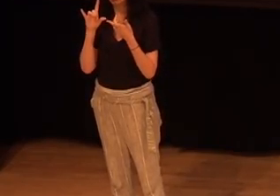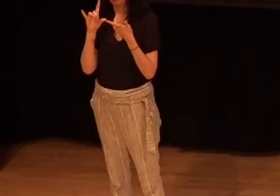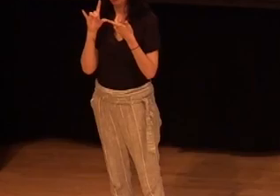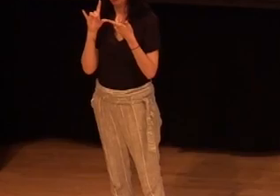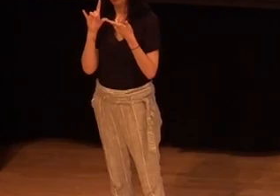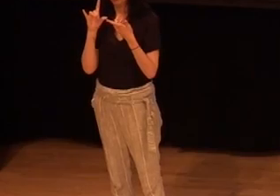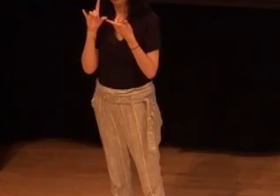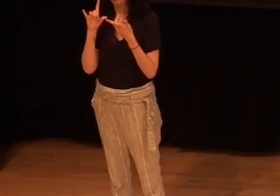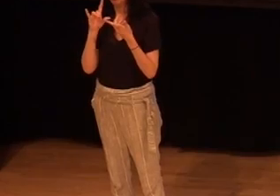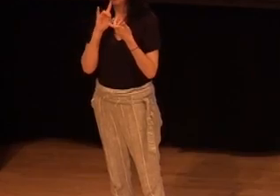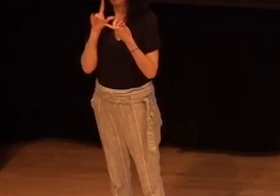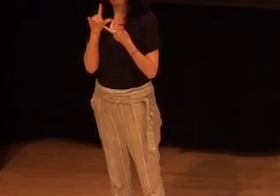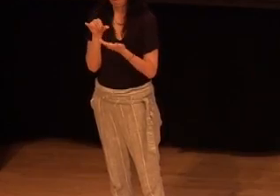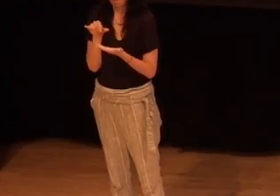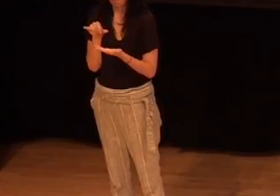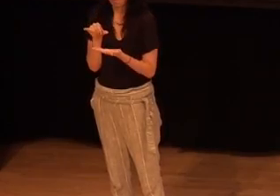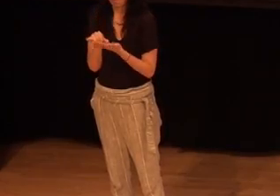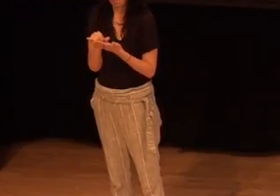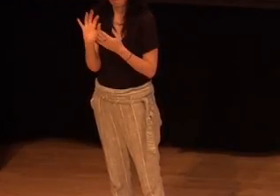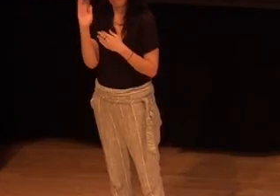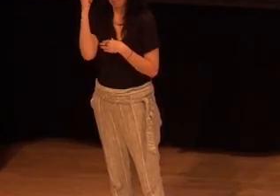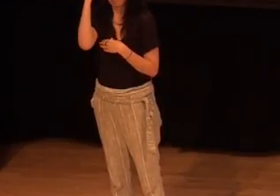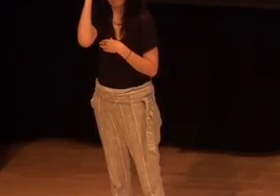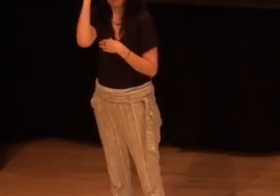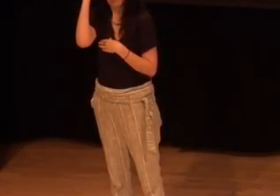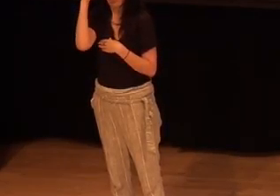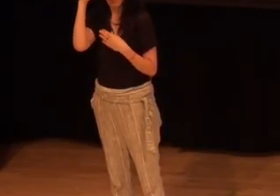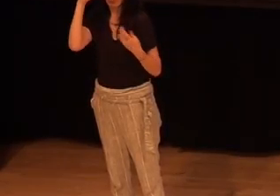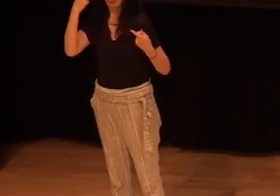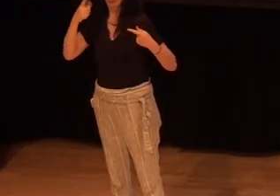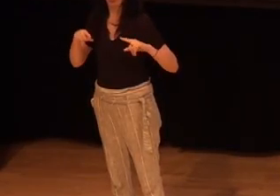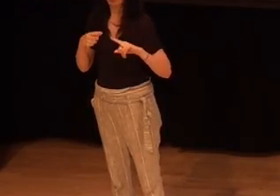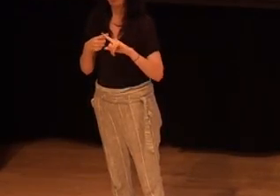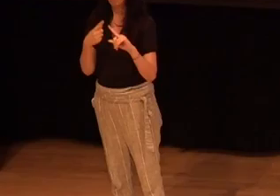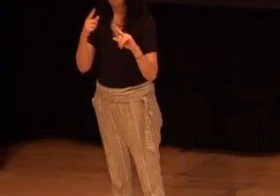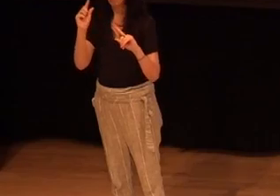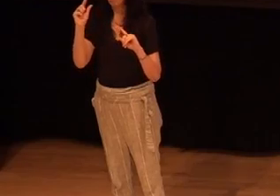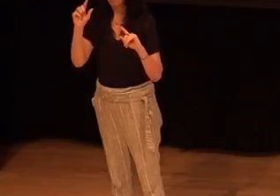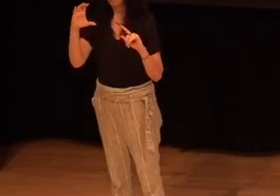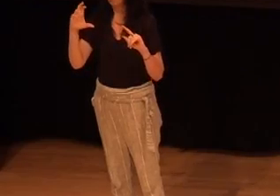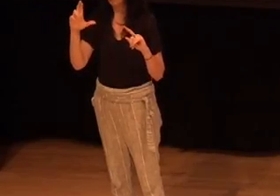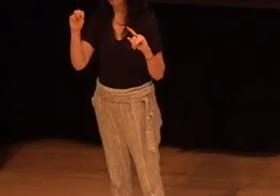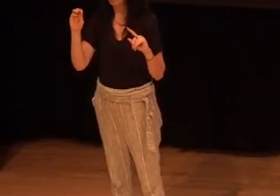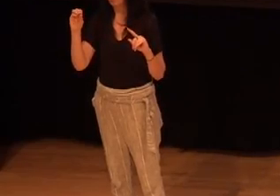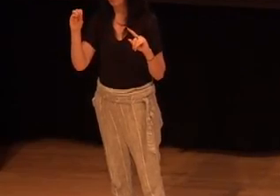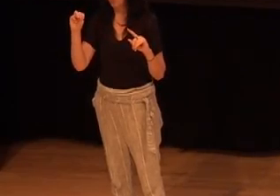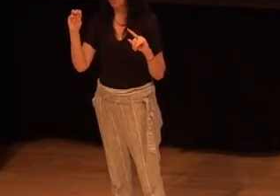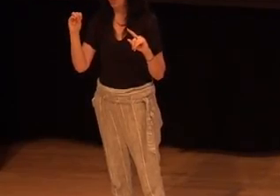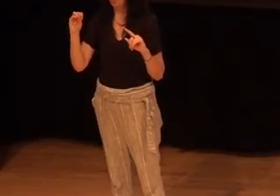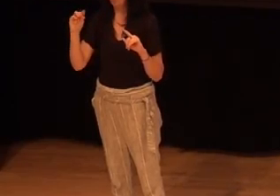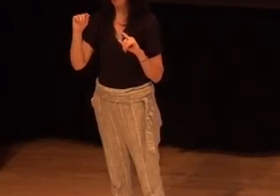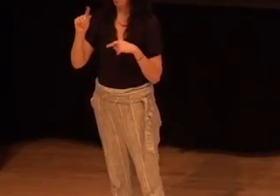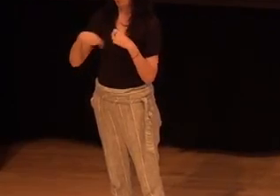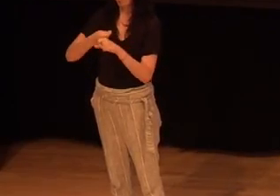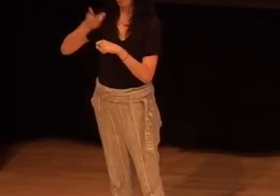a political deal that was agreed to by Governor Mario Cuomo about 20 years